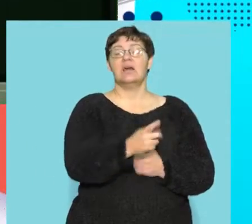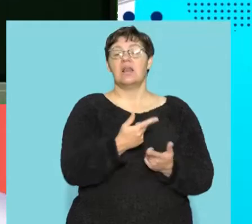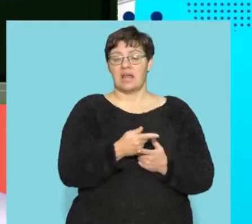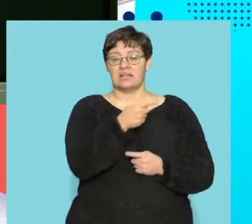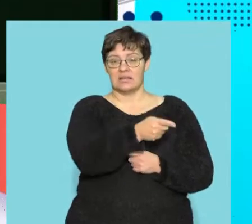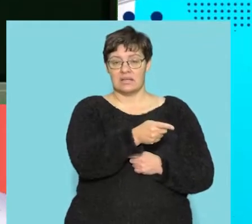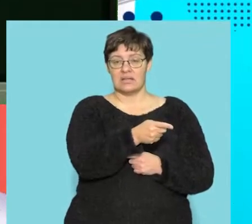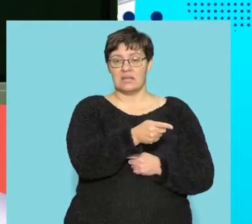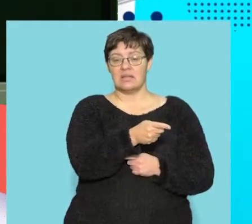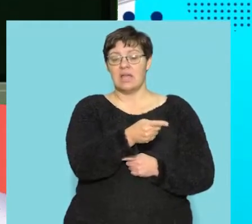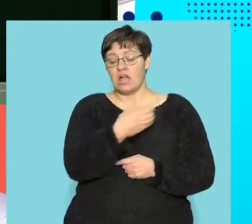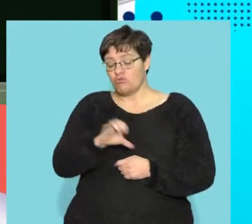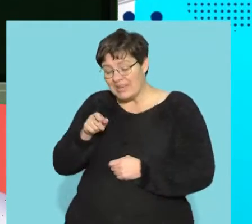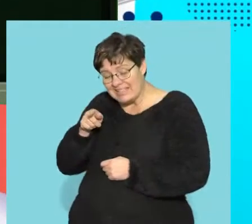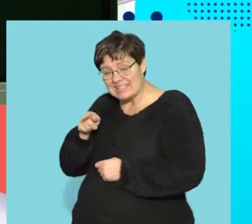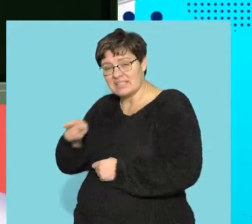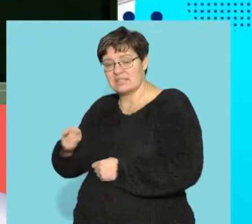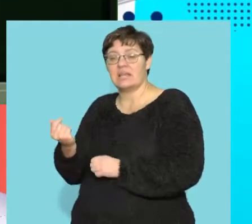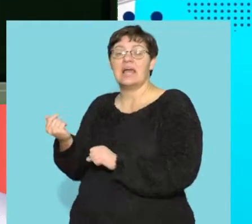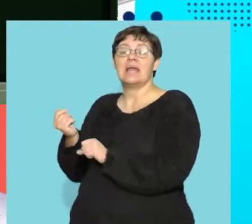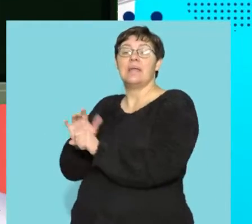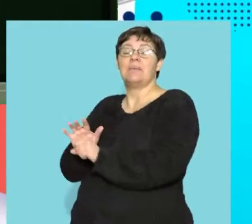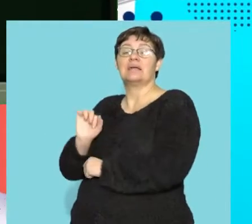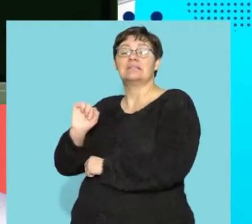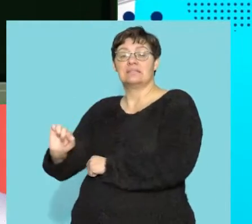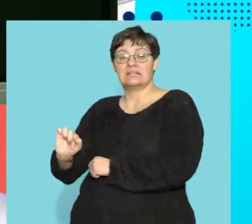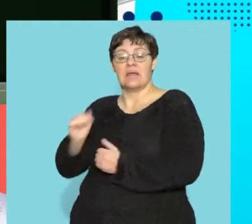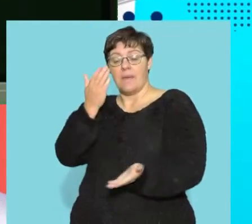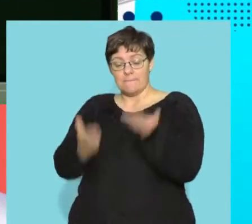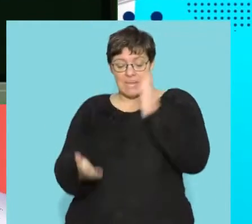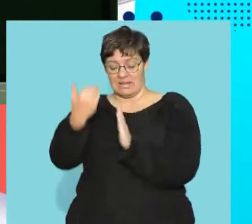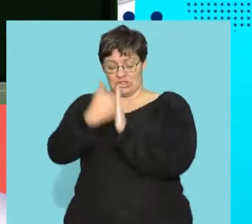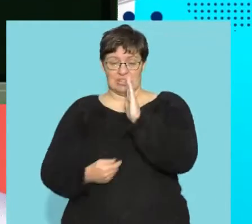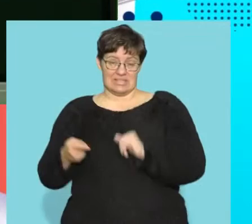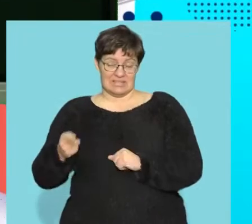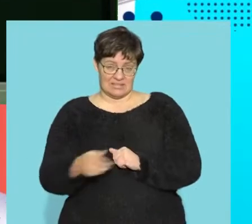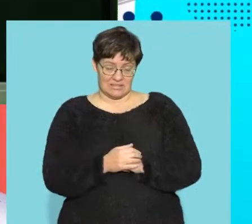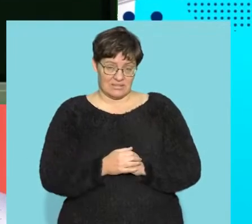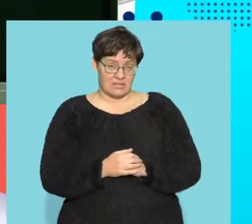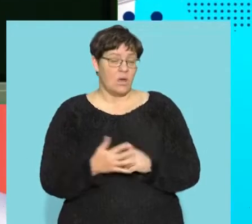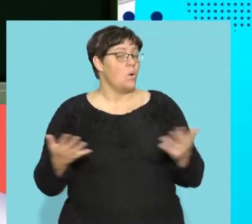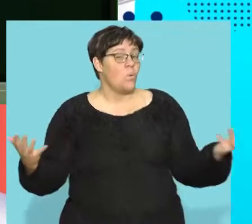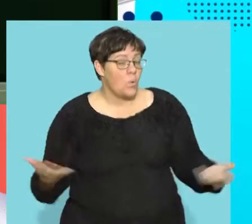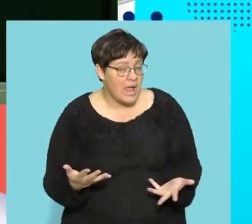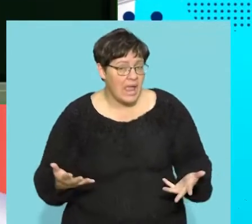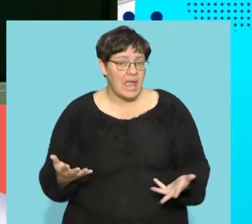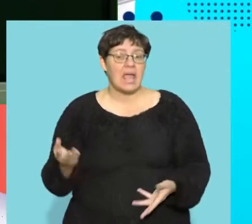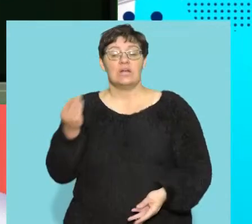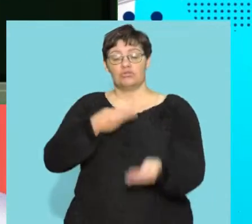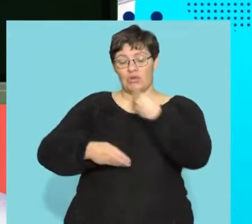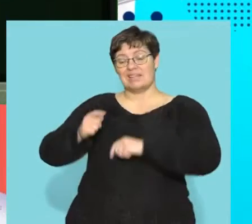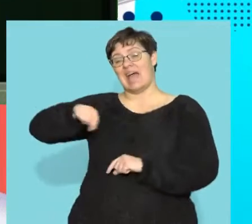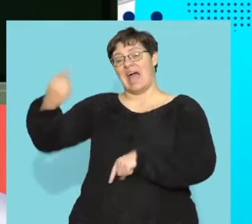statement, but the credit entries are impacting on your balance sheet, where under trade and